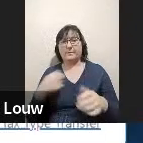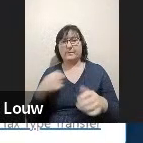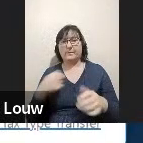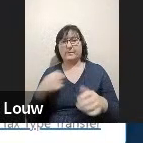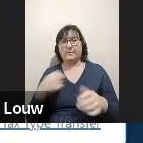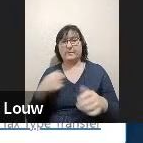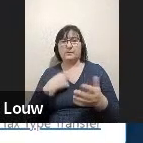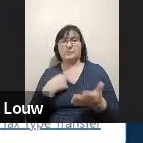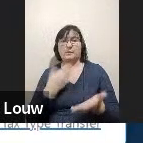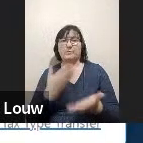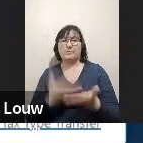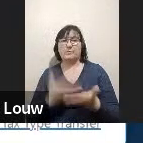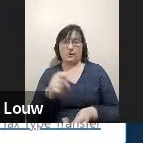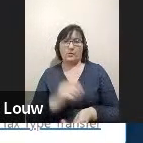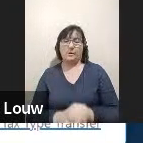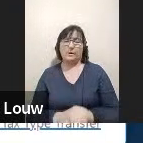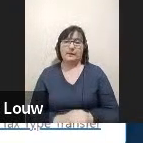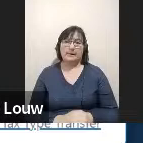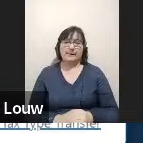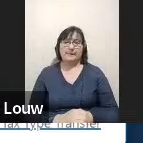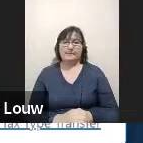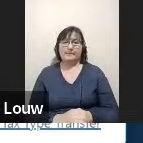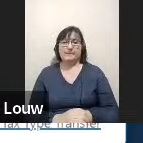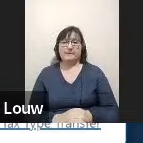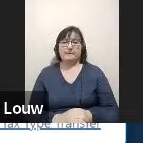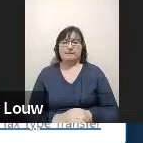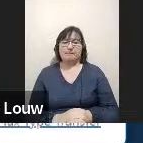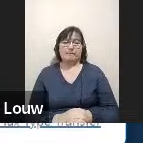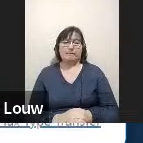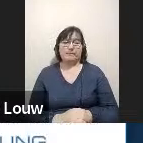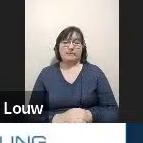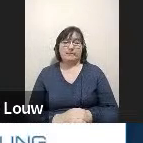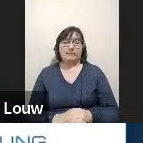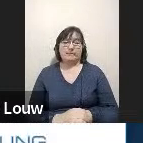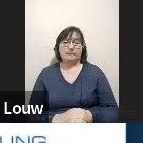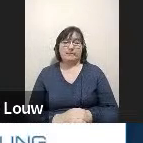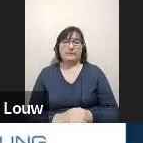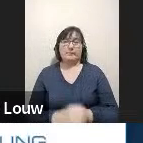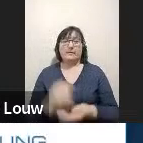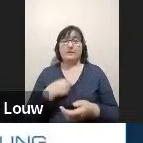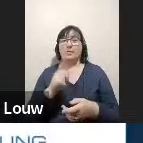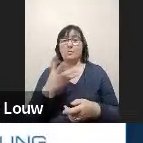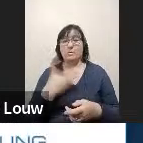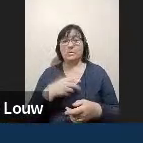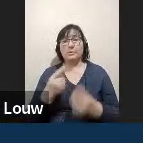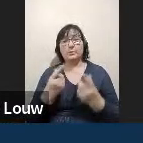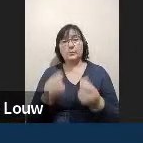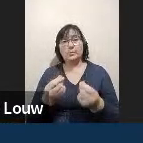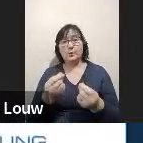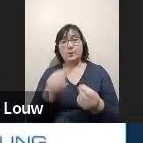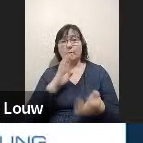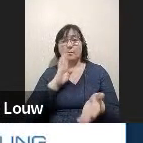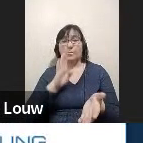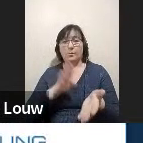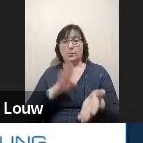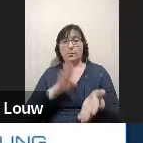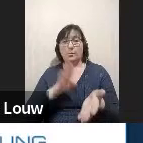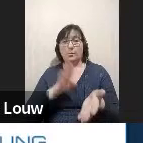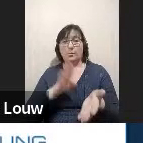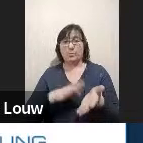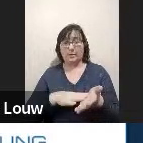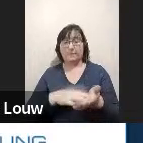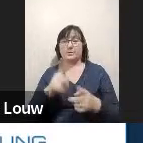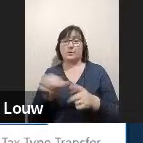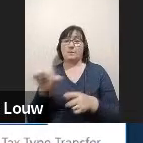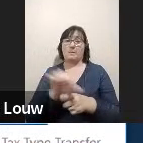Then if you want to do a booking, okay, so if you go back onto the SARS website and